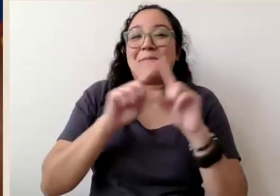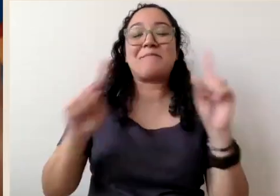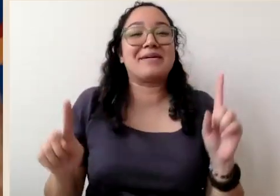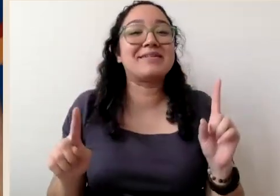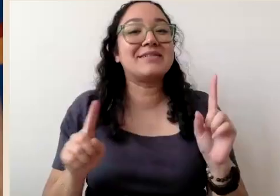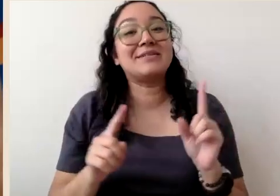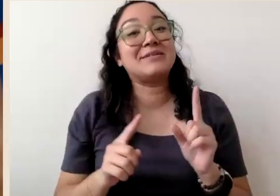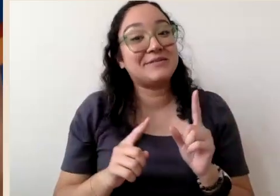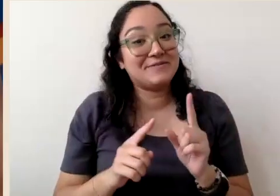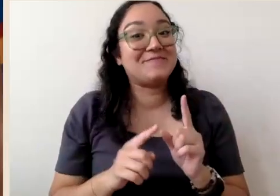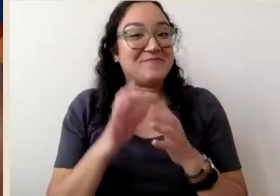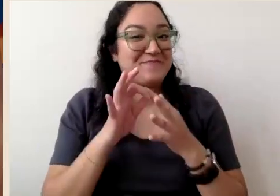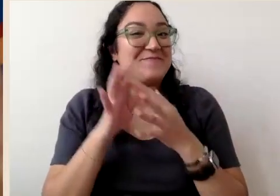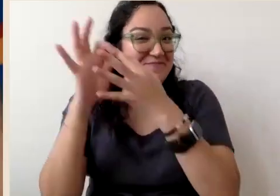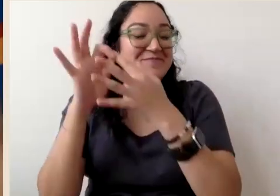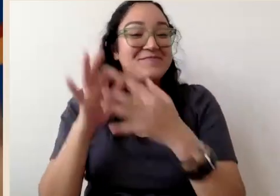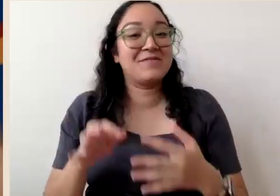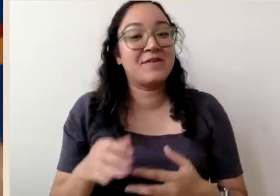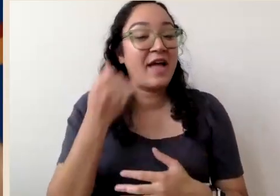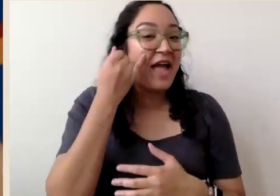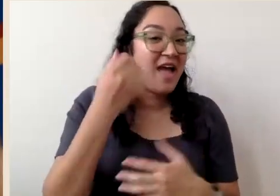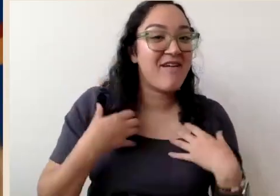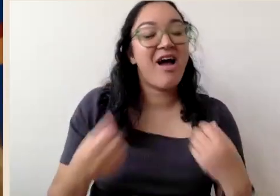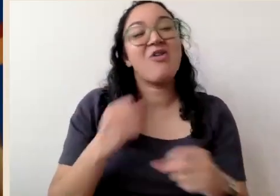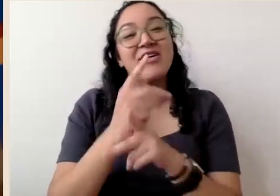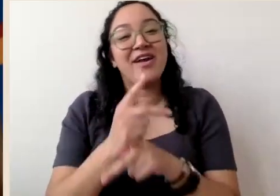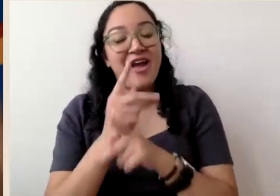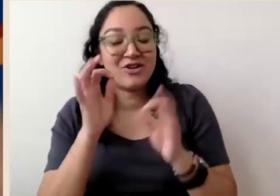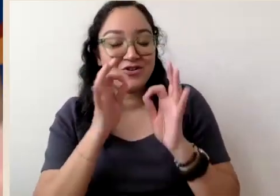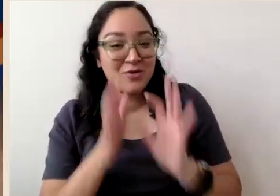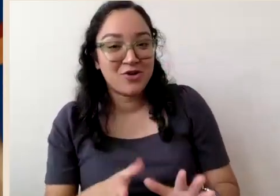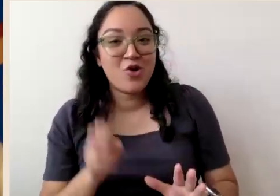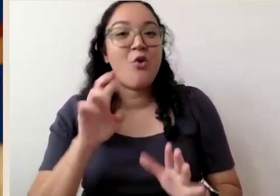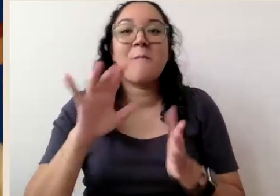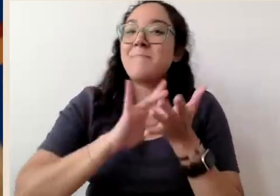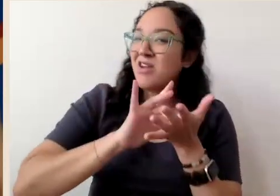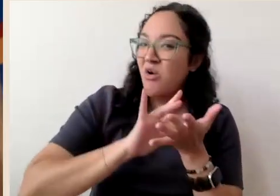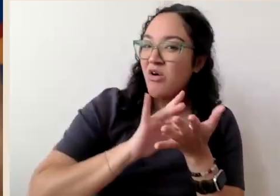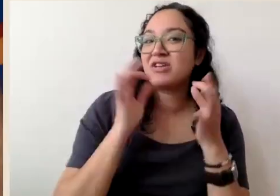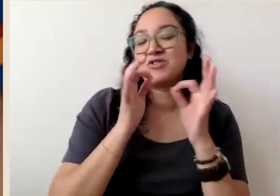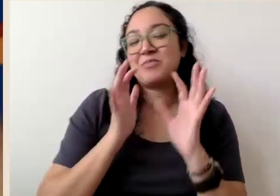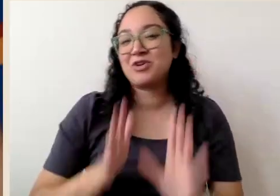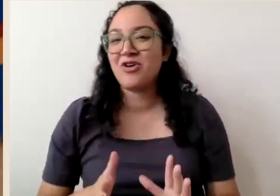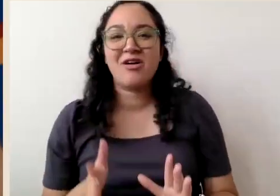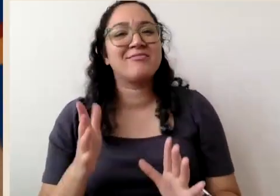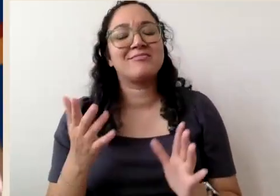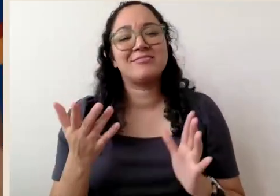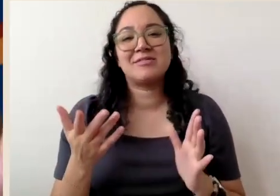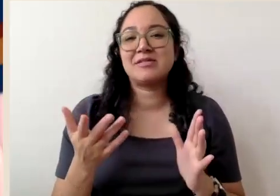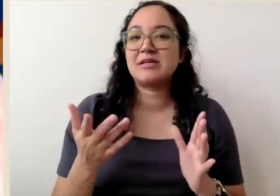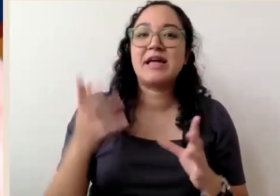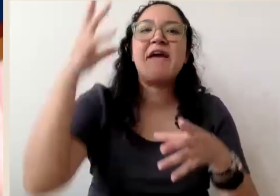but if you are a healthcare interpreter, a medical interpreter, obviously, if you are in